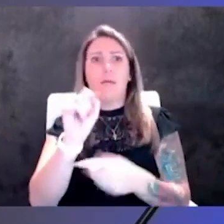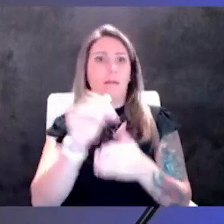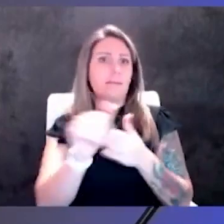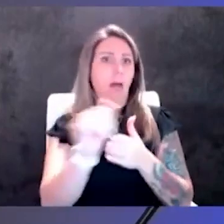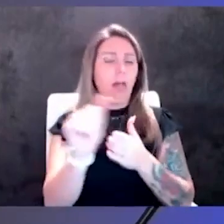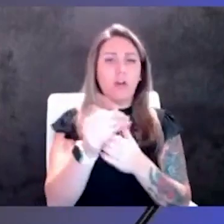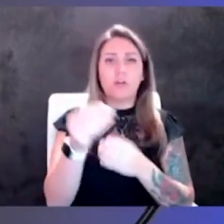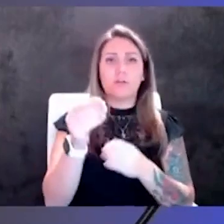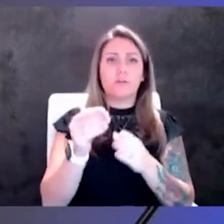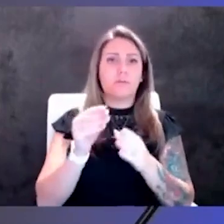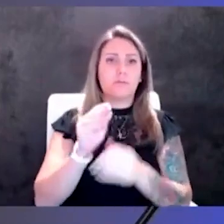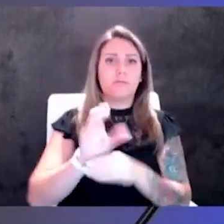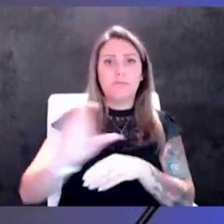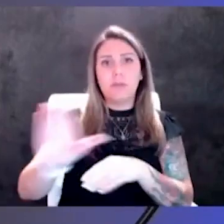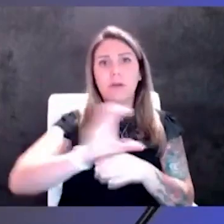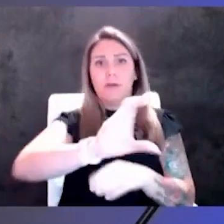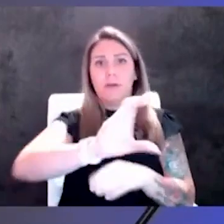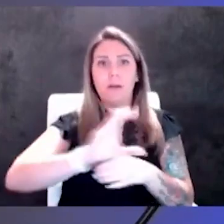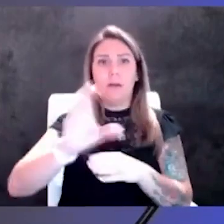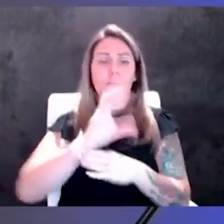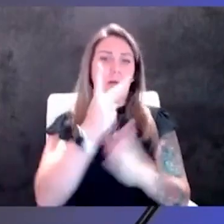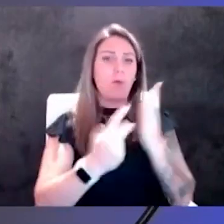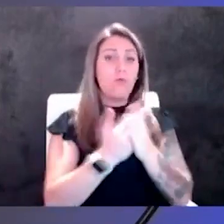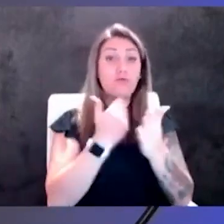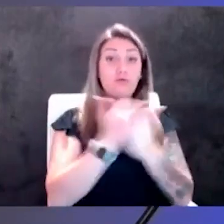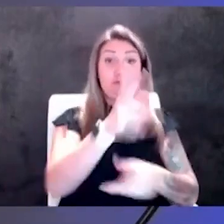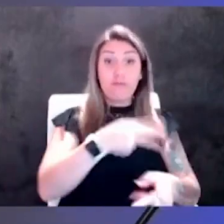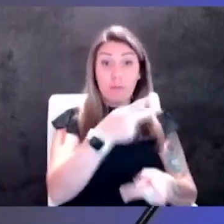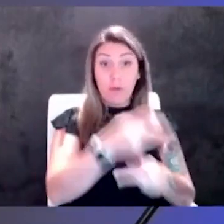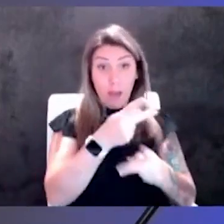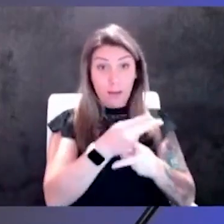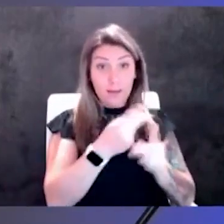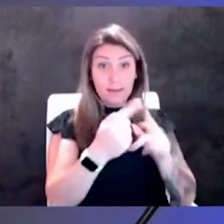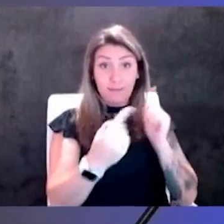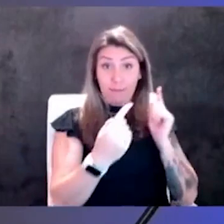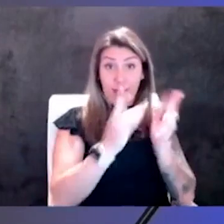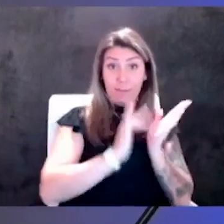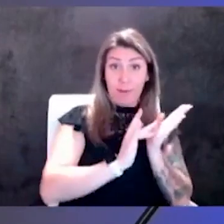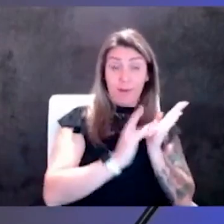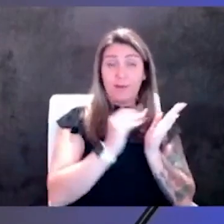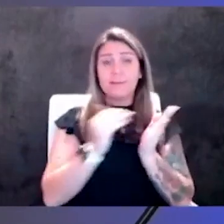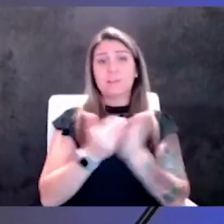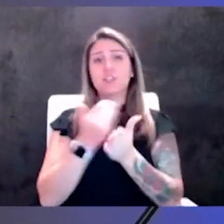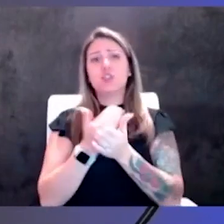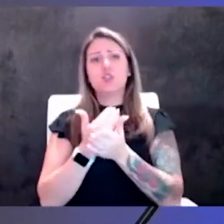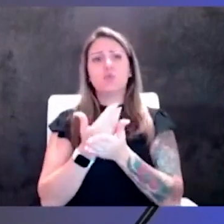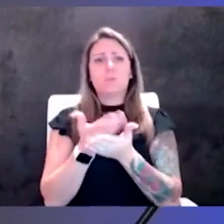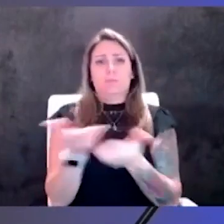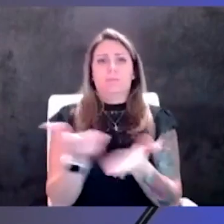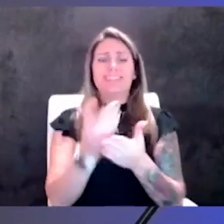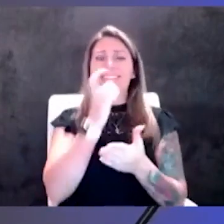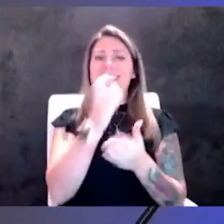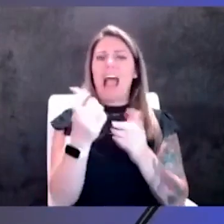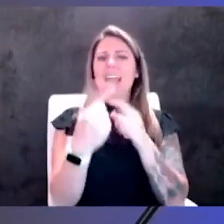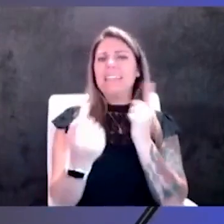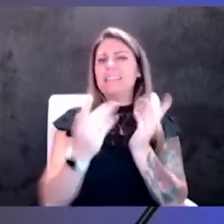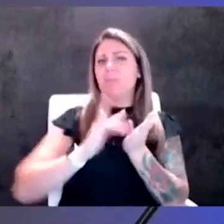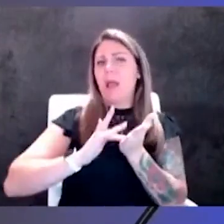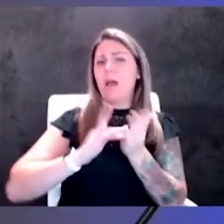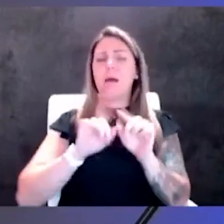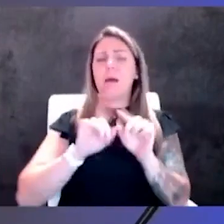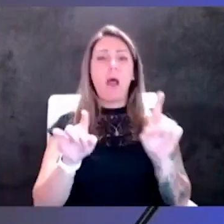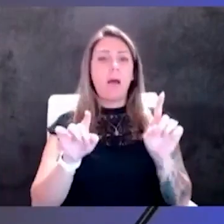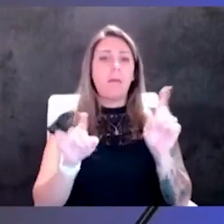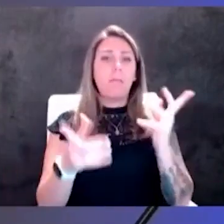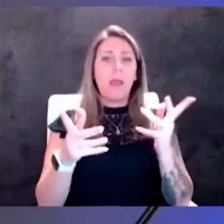both new types of antibiotics and new substances that are not antibiotics but might help to alleviate